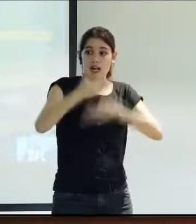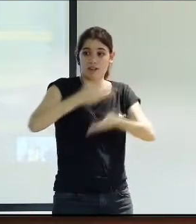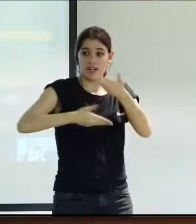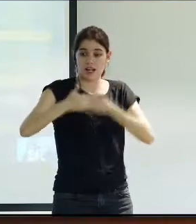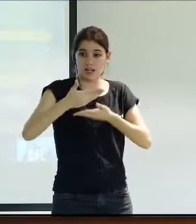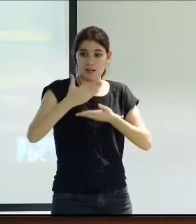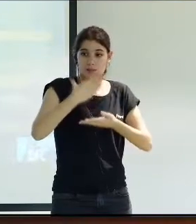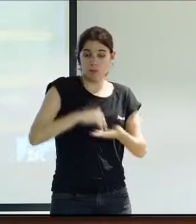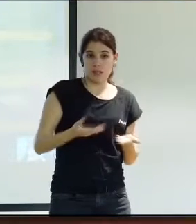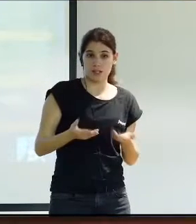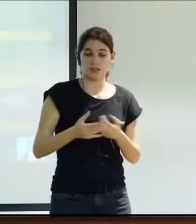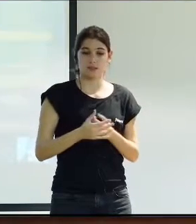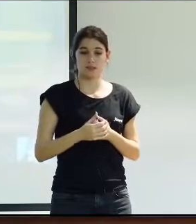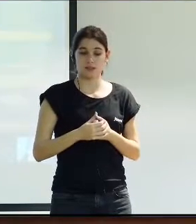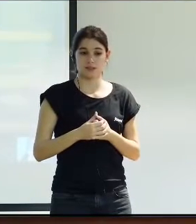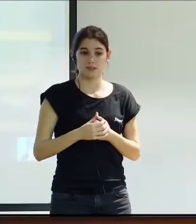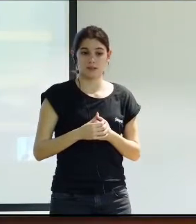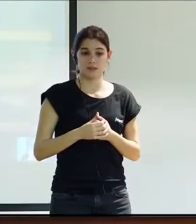slide, please.